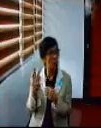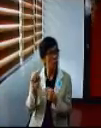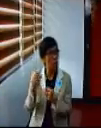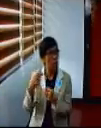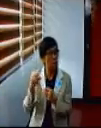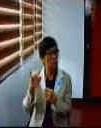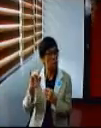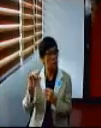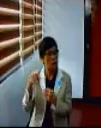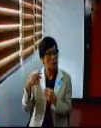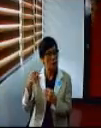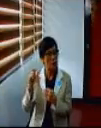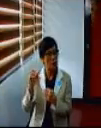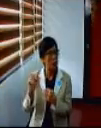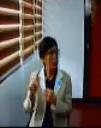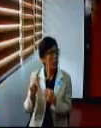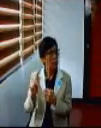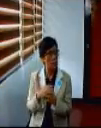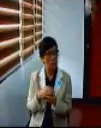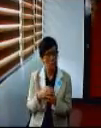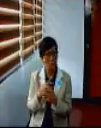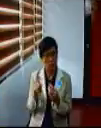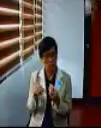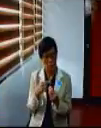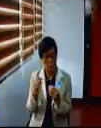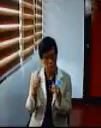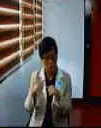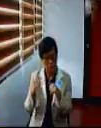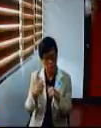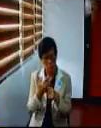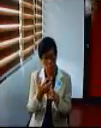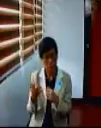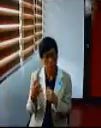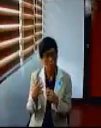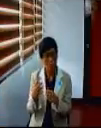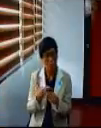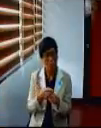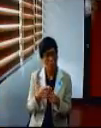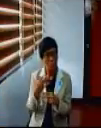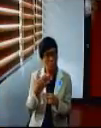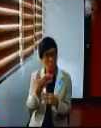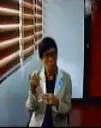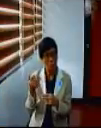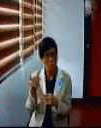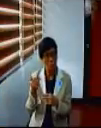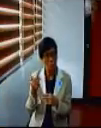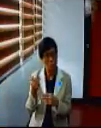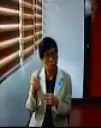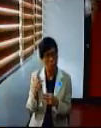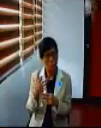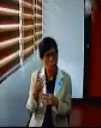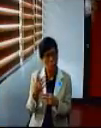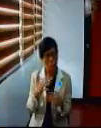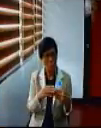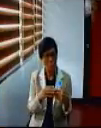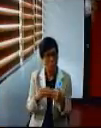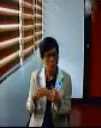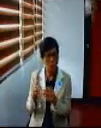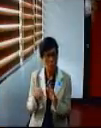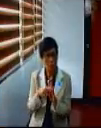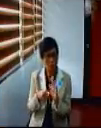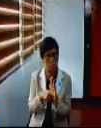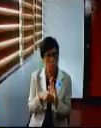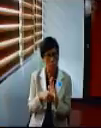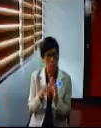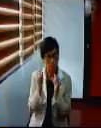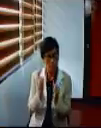of multilateral investment agreements, where they soon forget the rights. So again, the guiding principles proposes that as